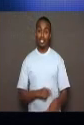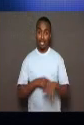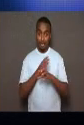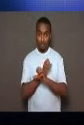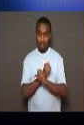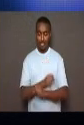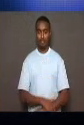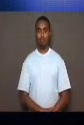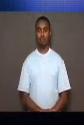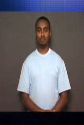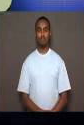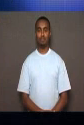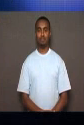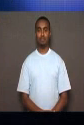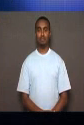Time's up.